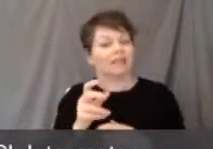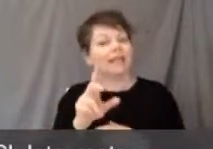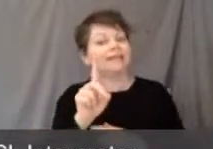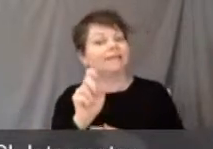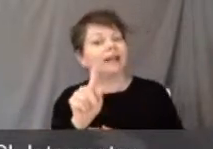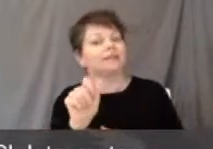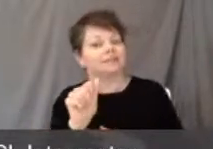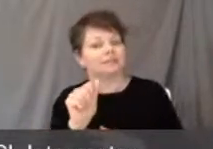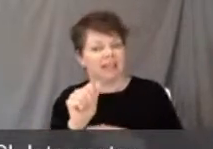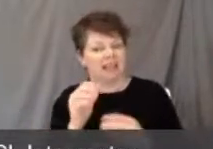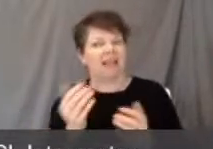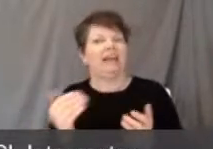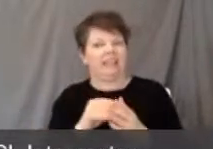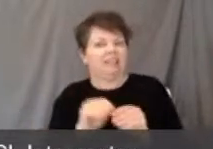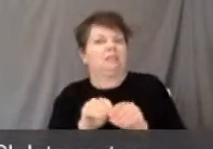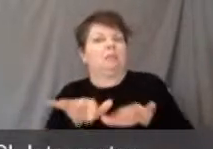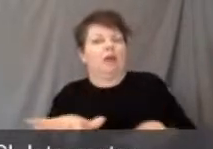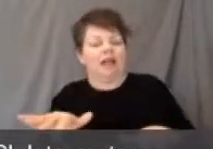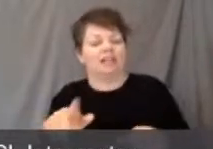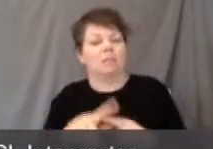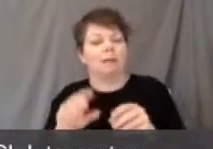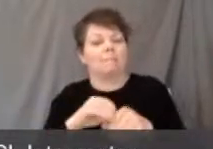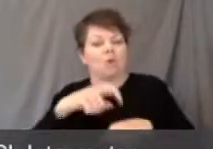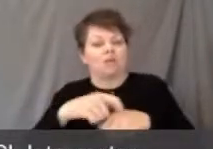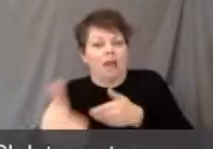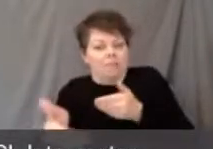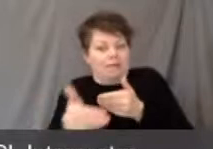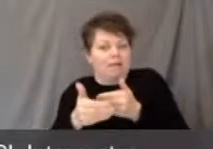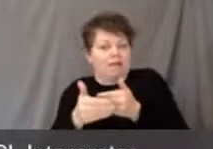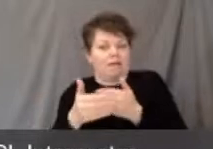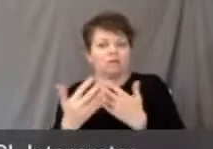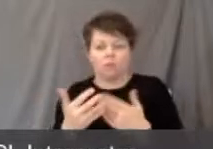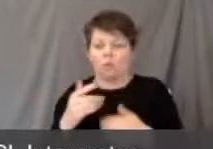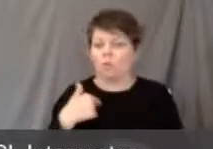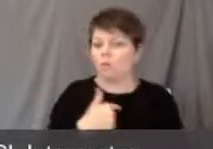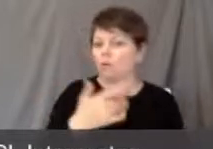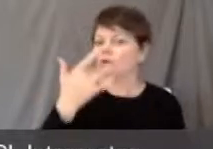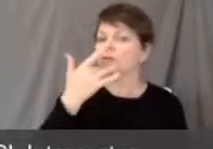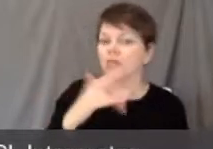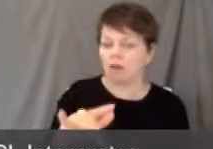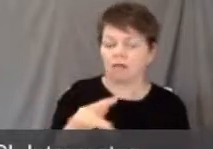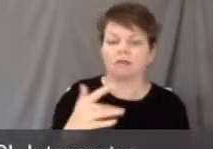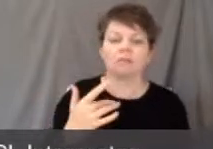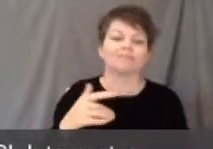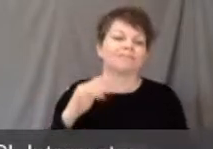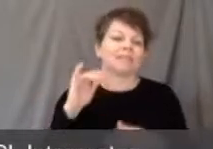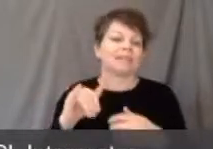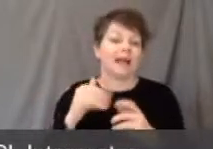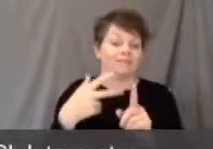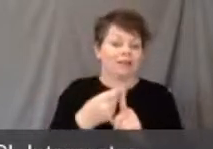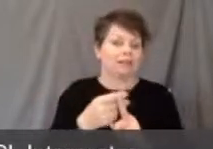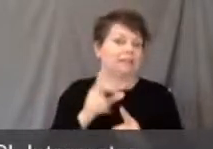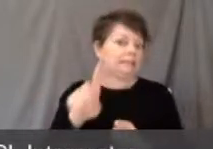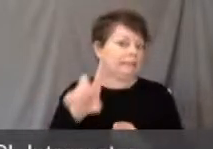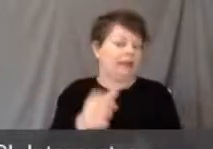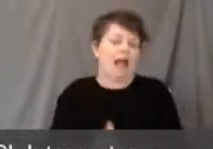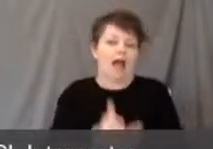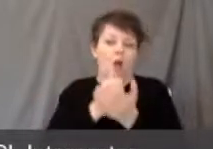shorter window of time. So we fortunately were able to, the vaccination helped with all of